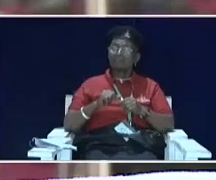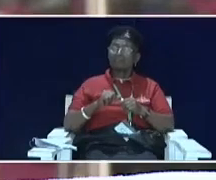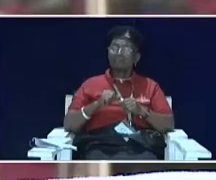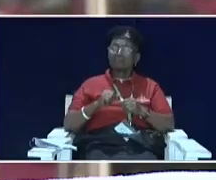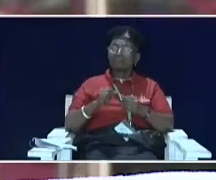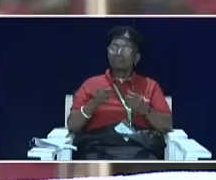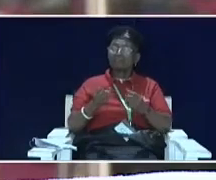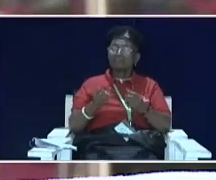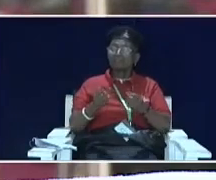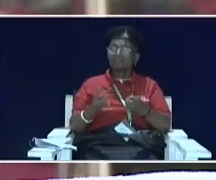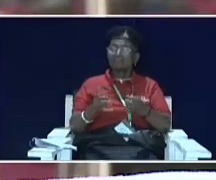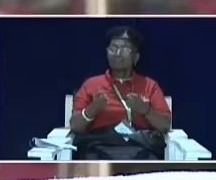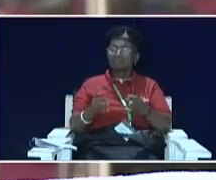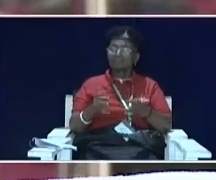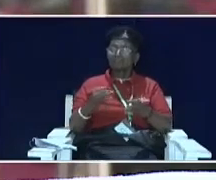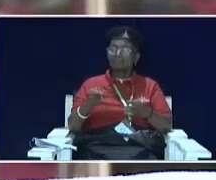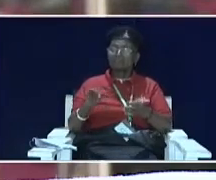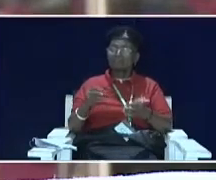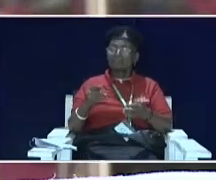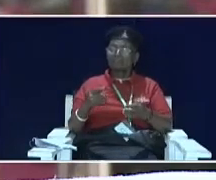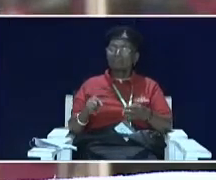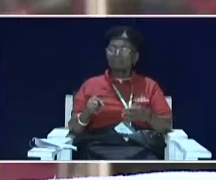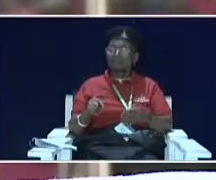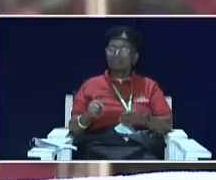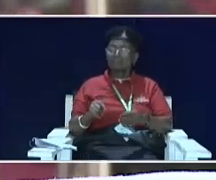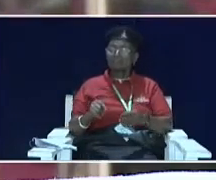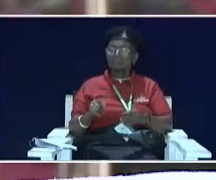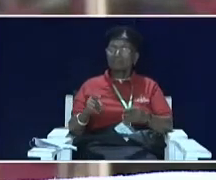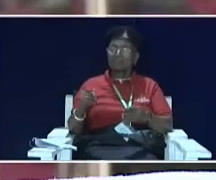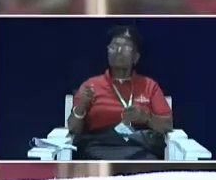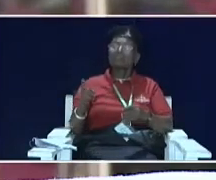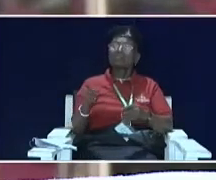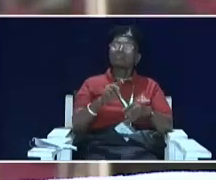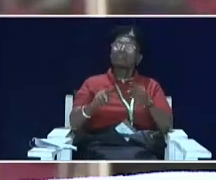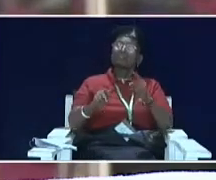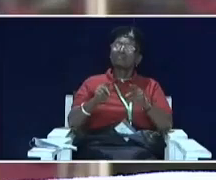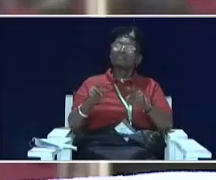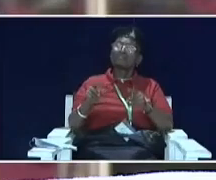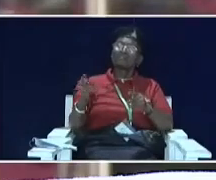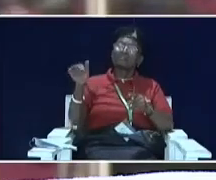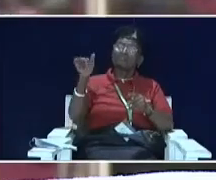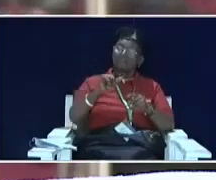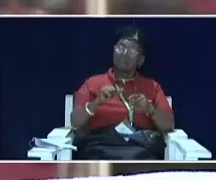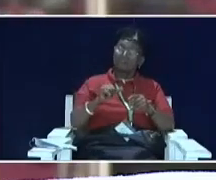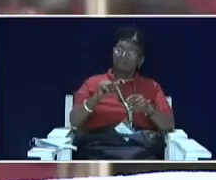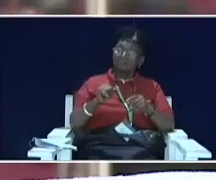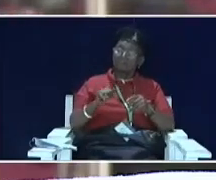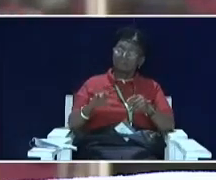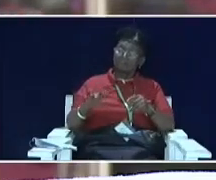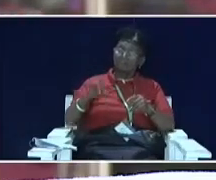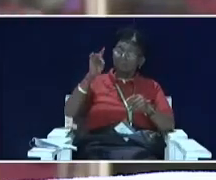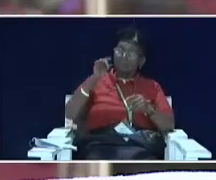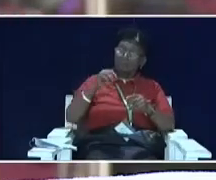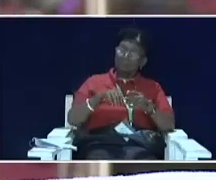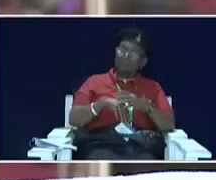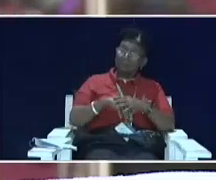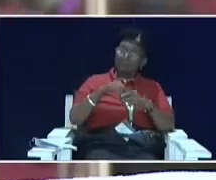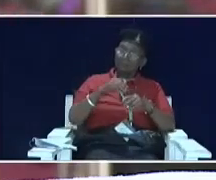Many of the people that they suddenly get diagnosed with cancer, the cancer had been there, they didn't